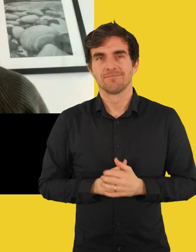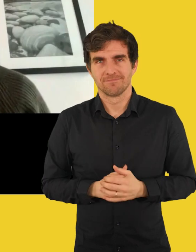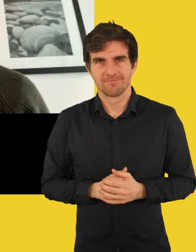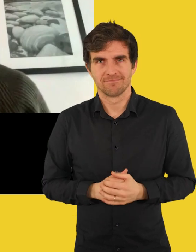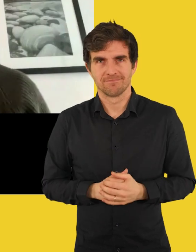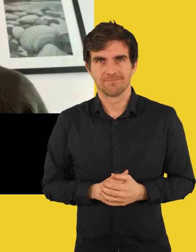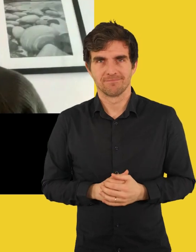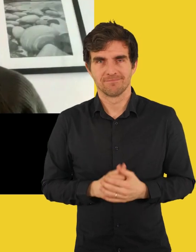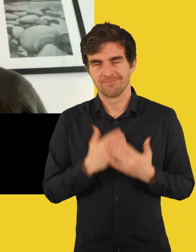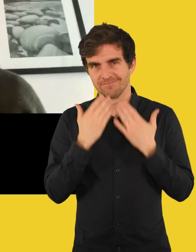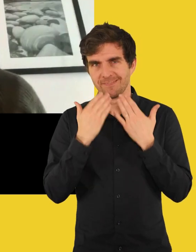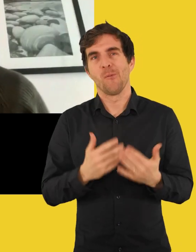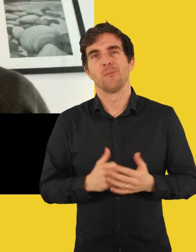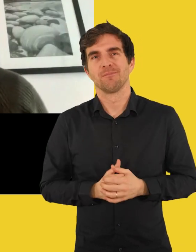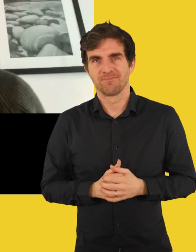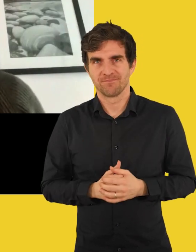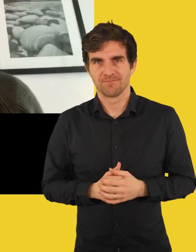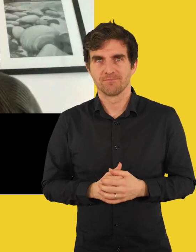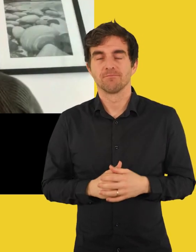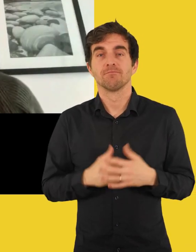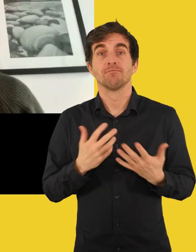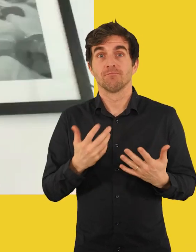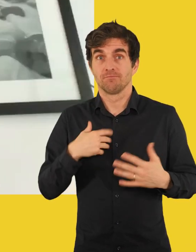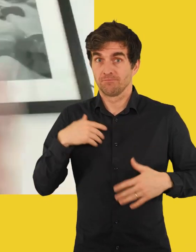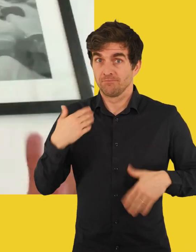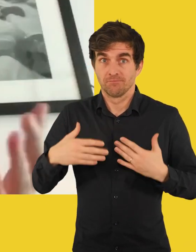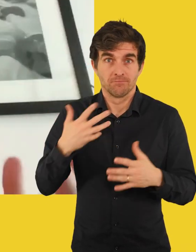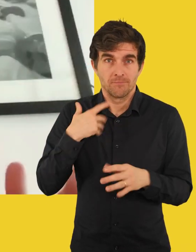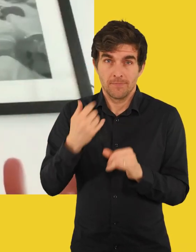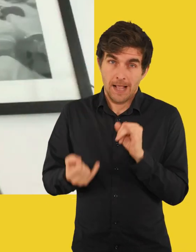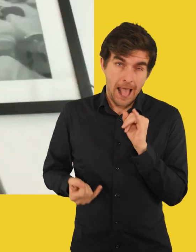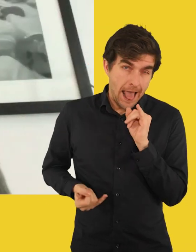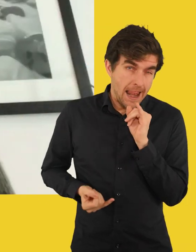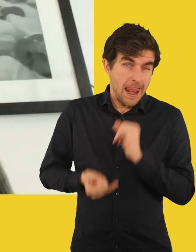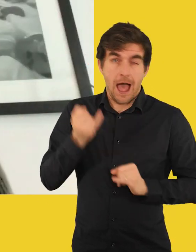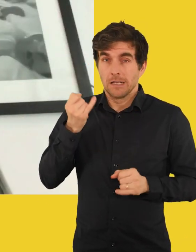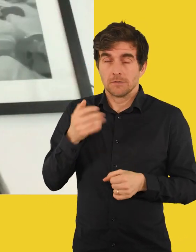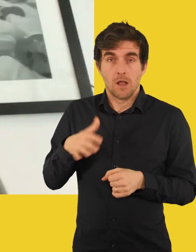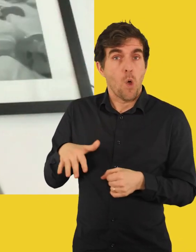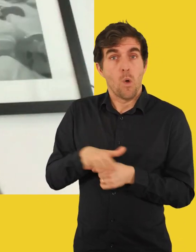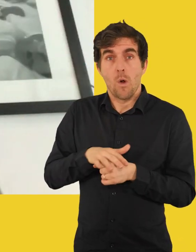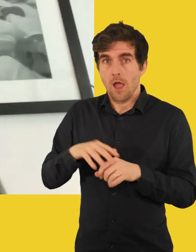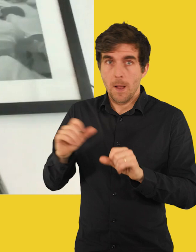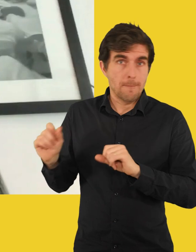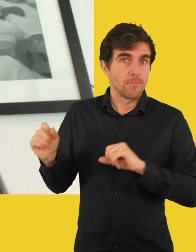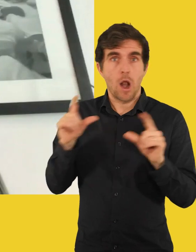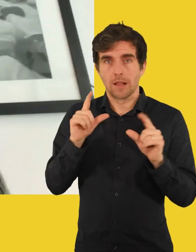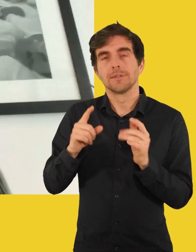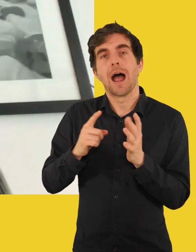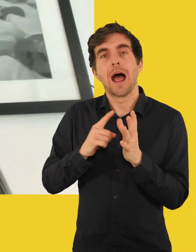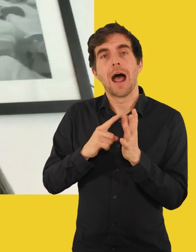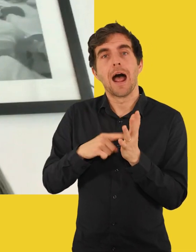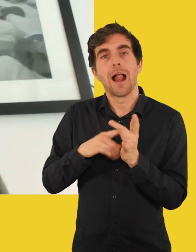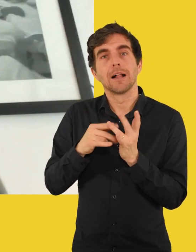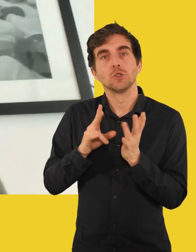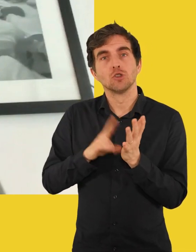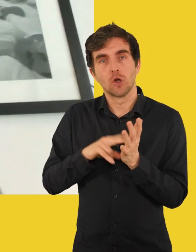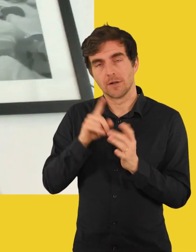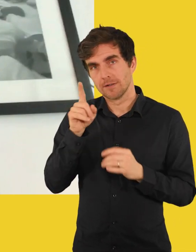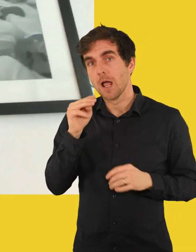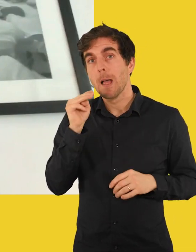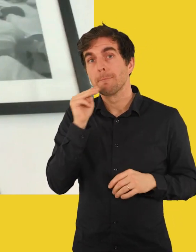for your next 3 days of local events. Thank you. So we're moving to the very last local spotlight today, which